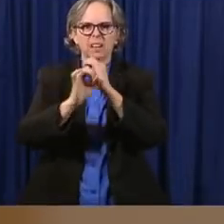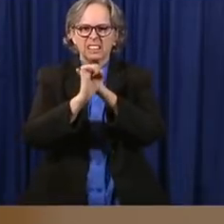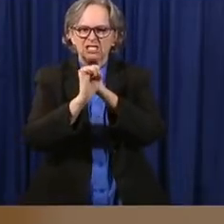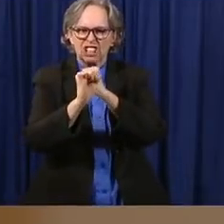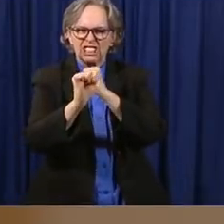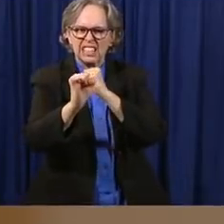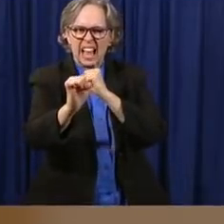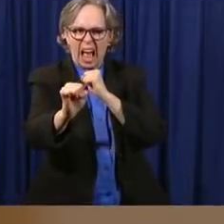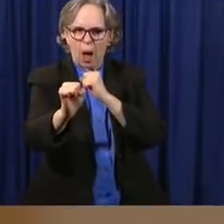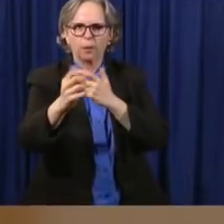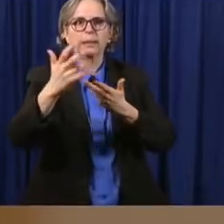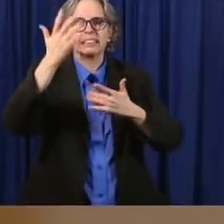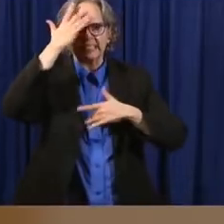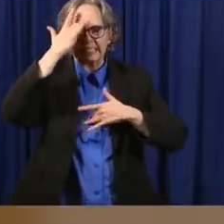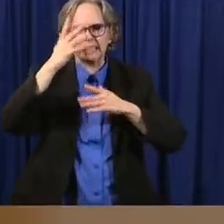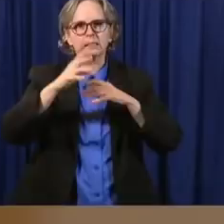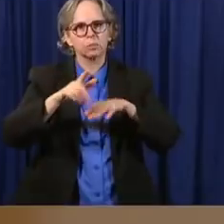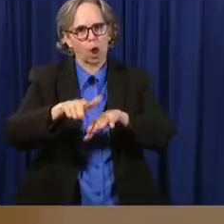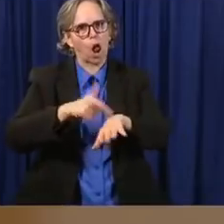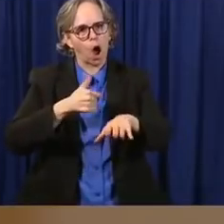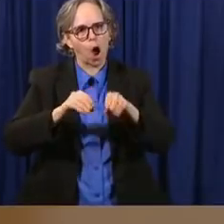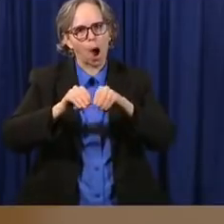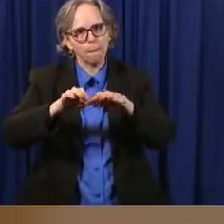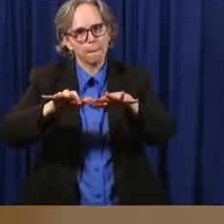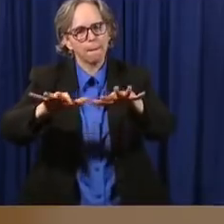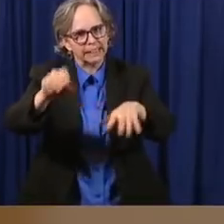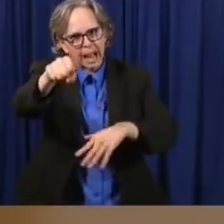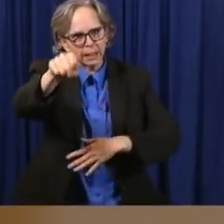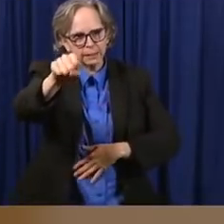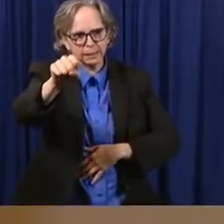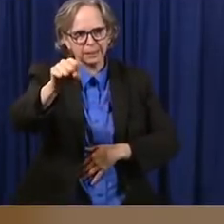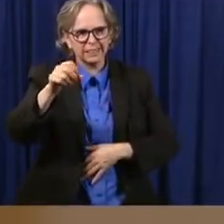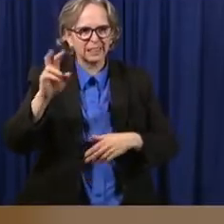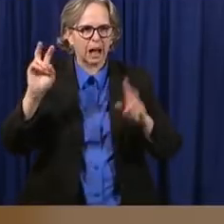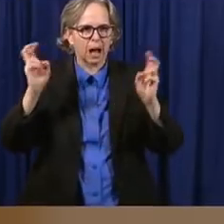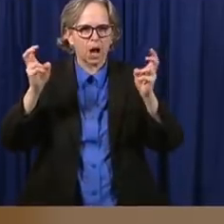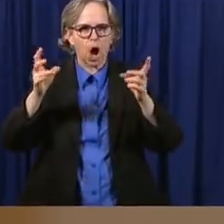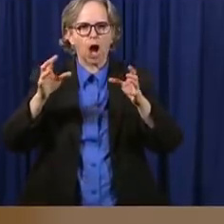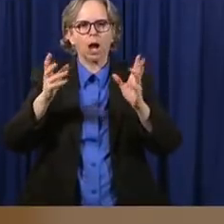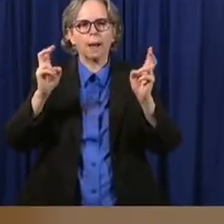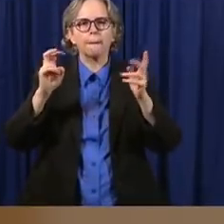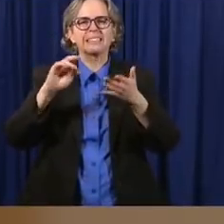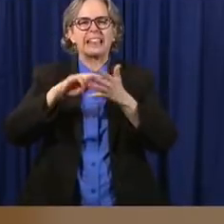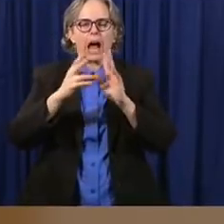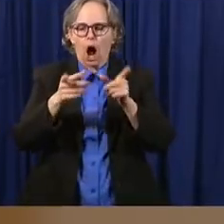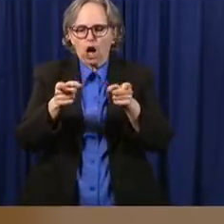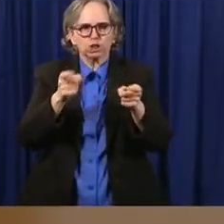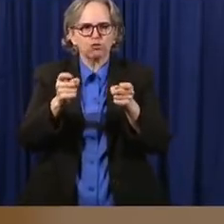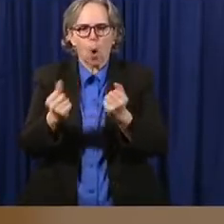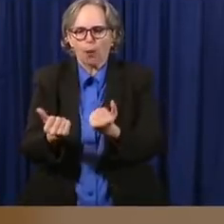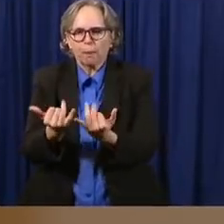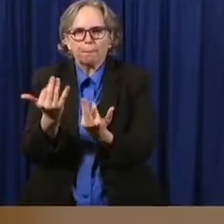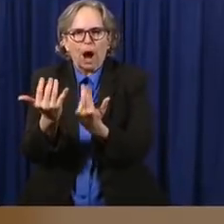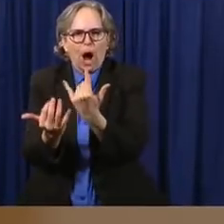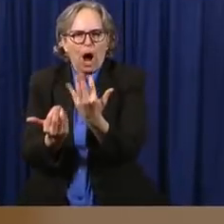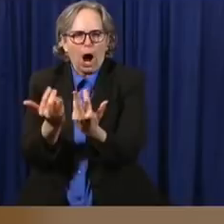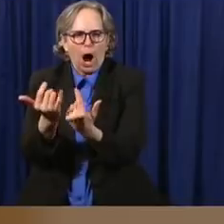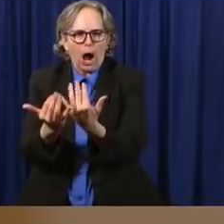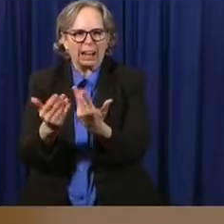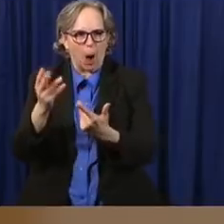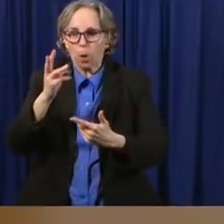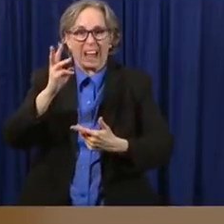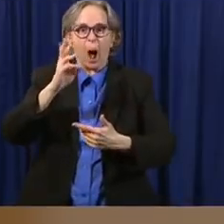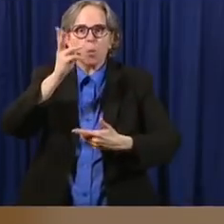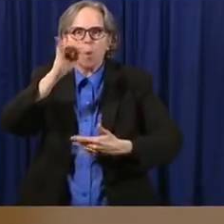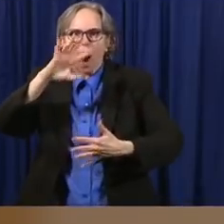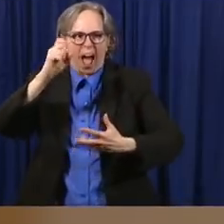Right. There's no doubt about that. It's a controlled burn versus a wild burn. We're trying to slow burn it, and you're trying